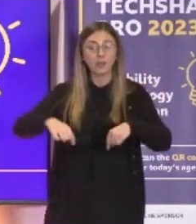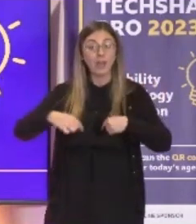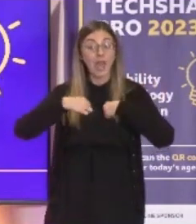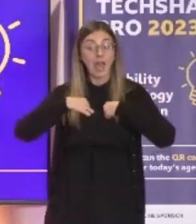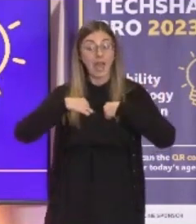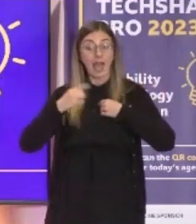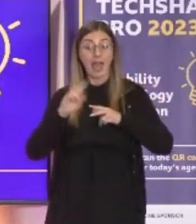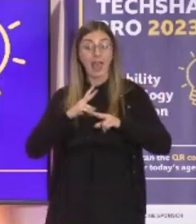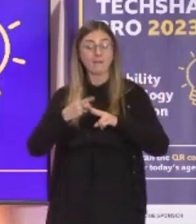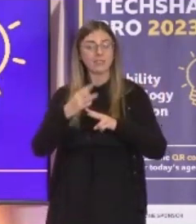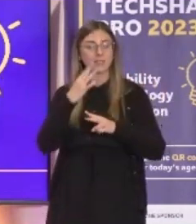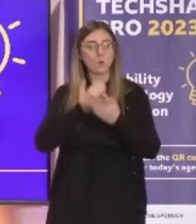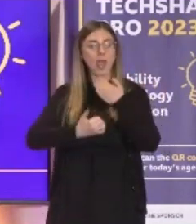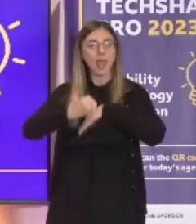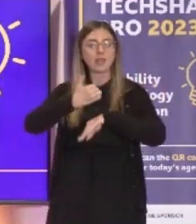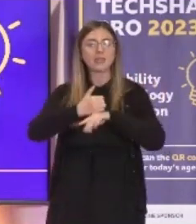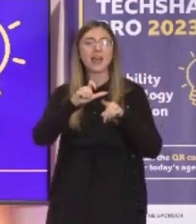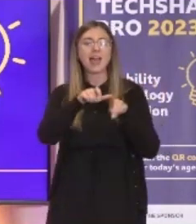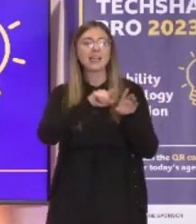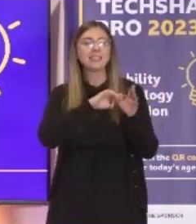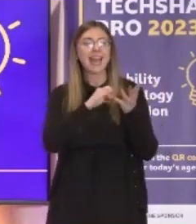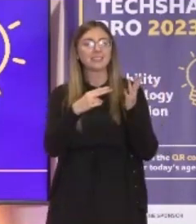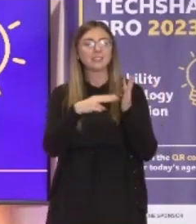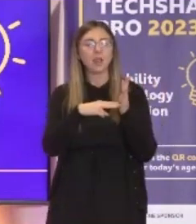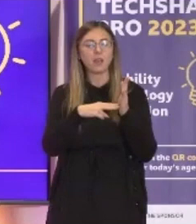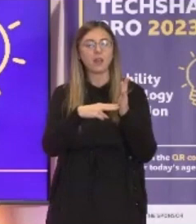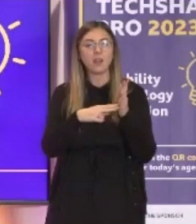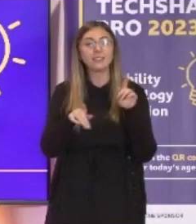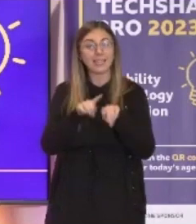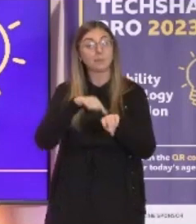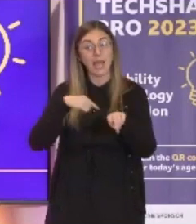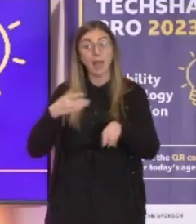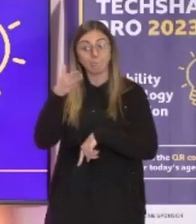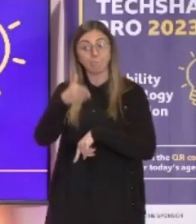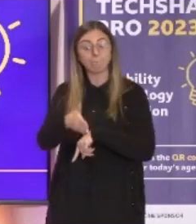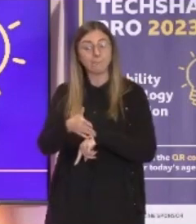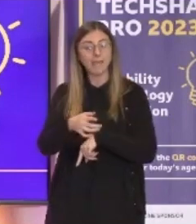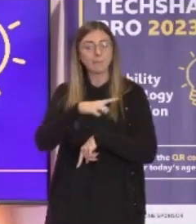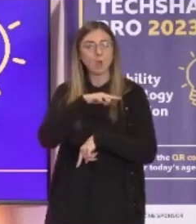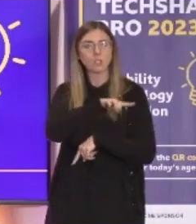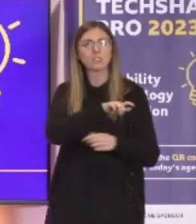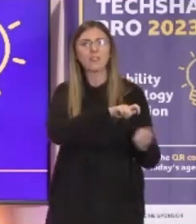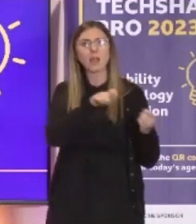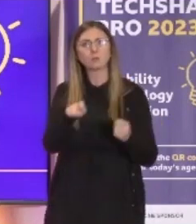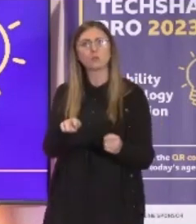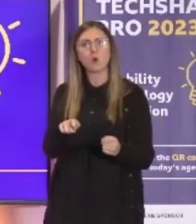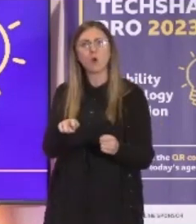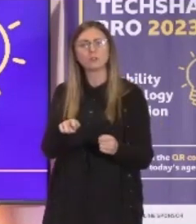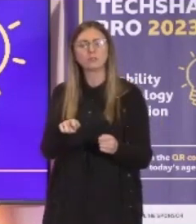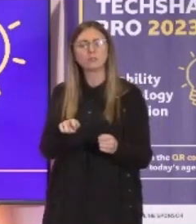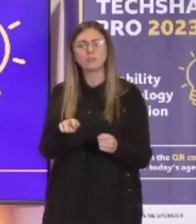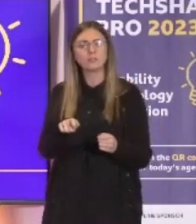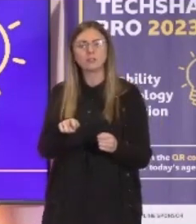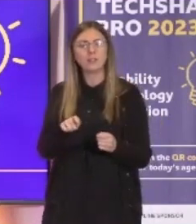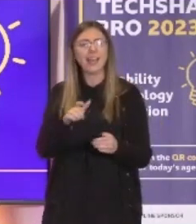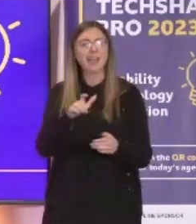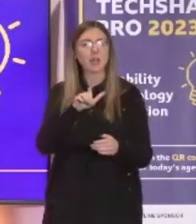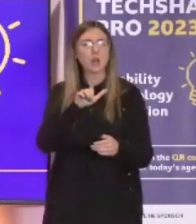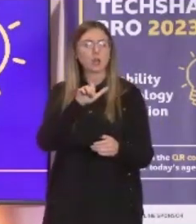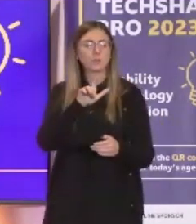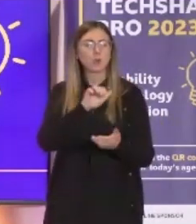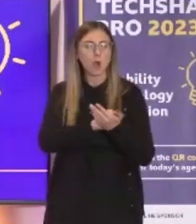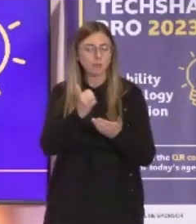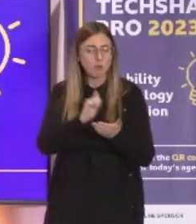met when you hosted the Dyson team, which was fantastic because they brought everybody across the piece. And there were copywriters there